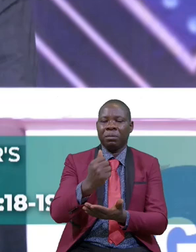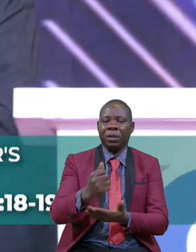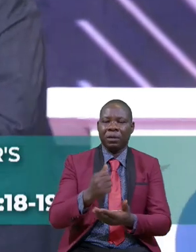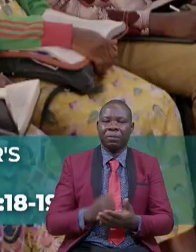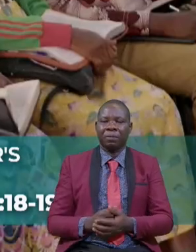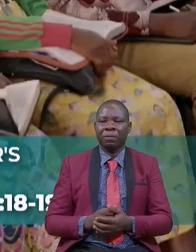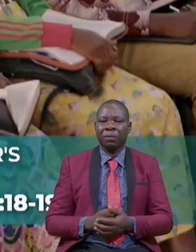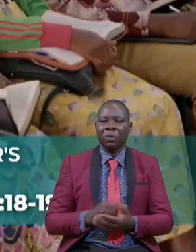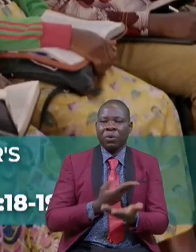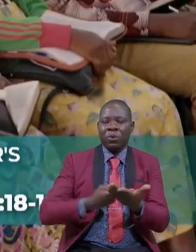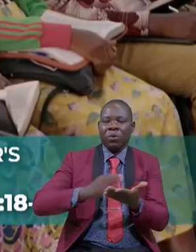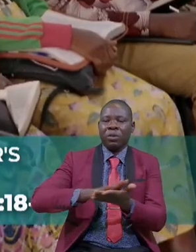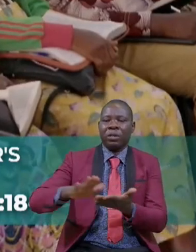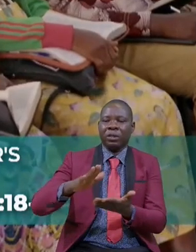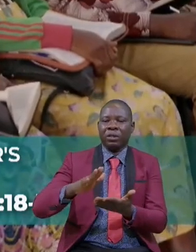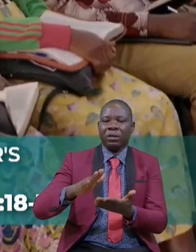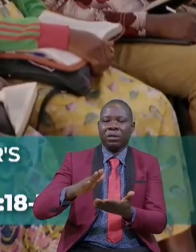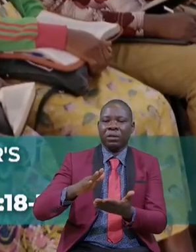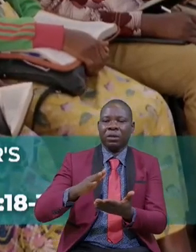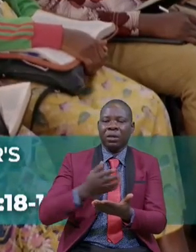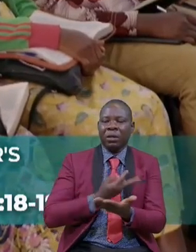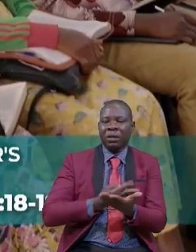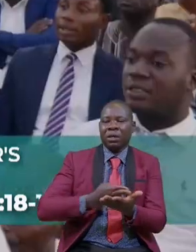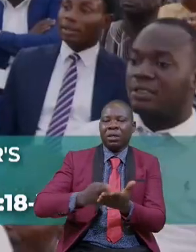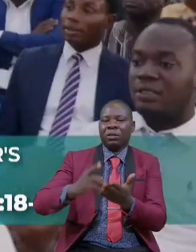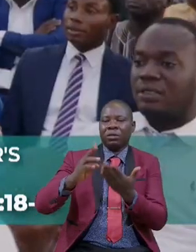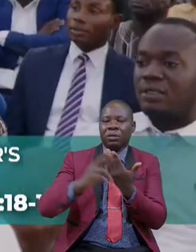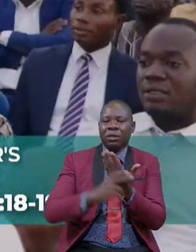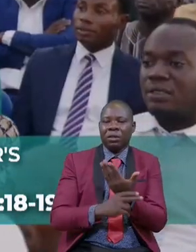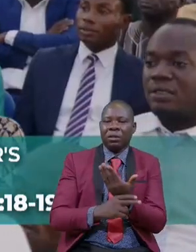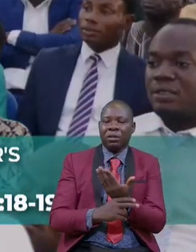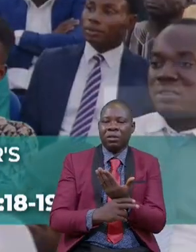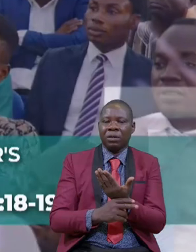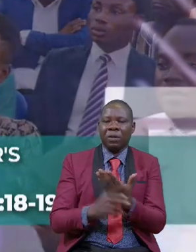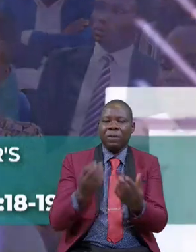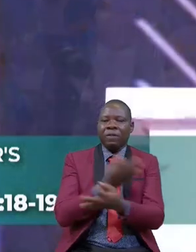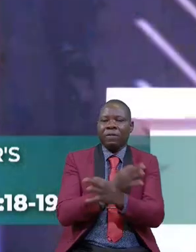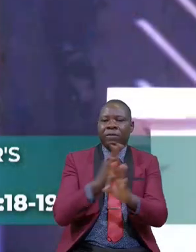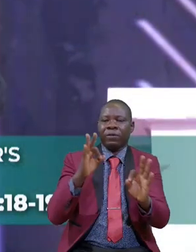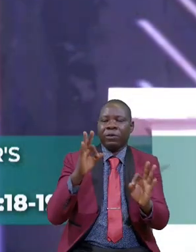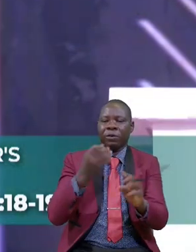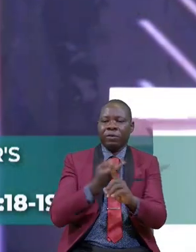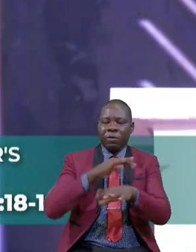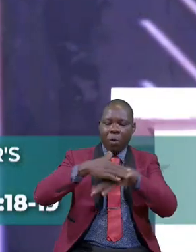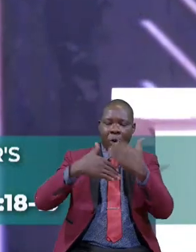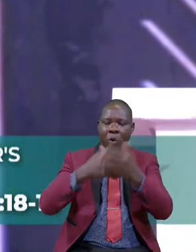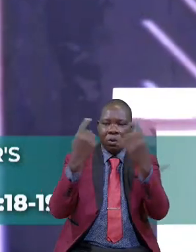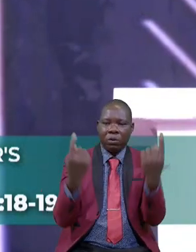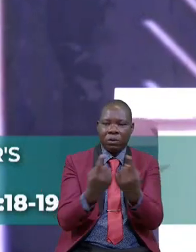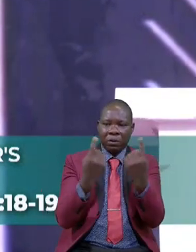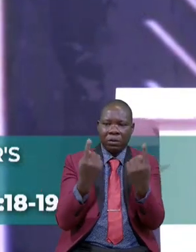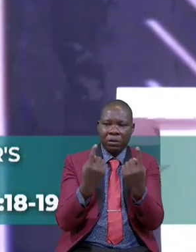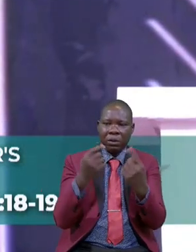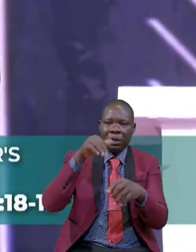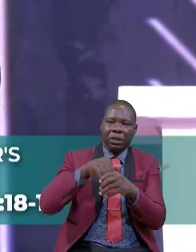Holiness, sainteté, righteousness, justice, freedom from all sin in your life, in